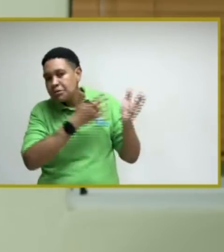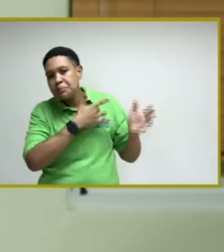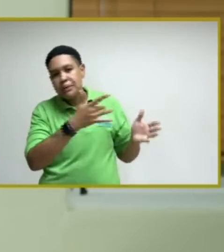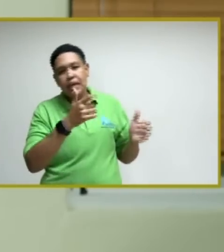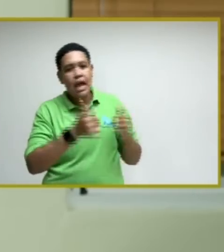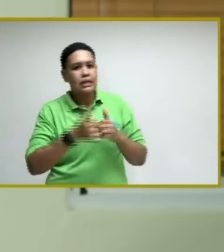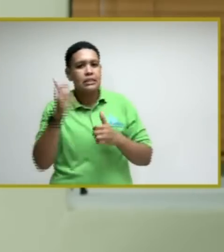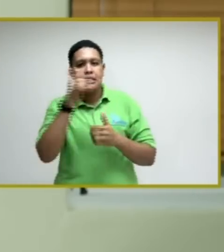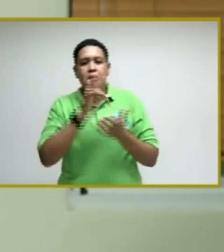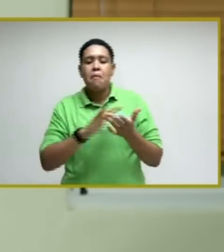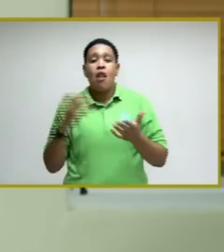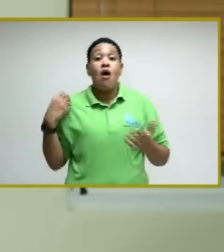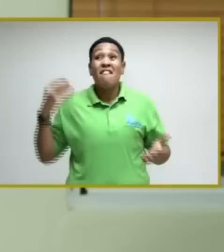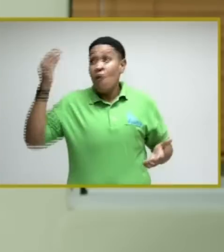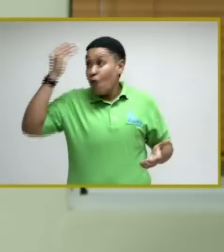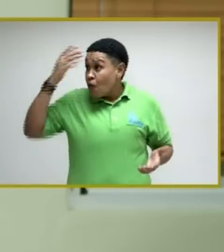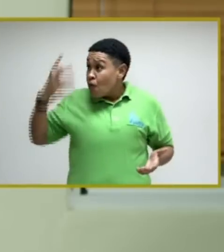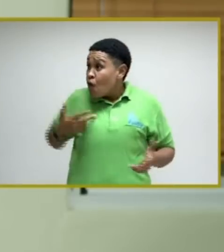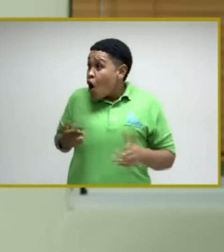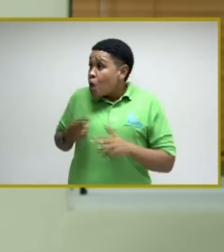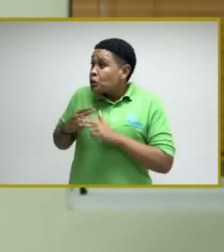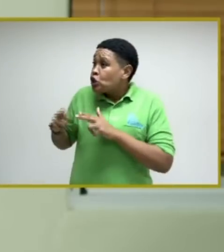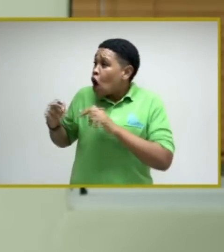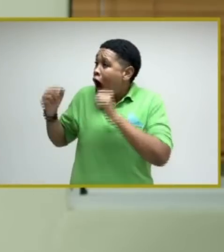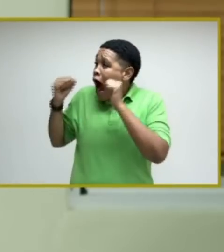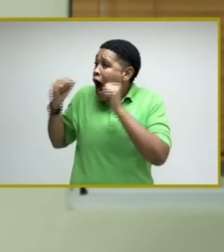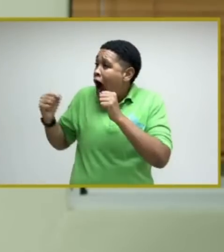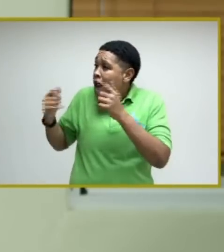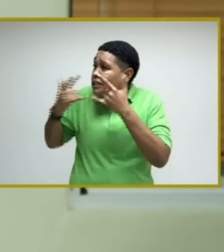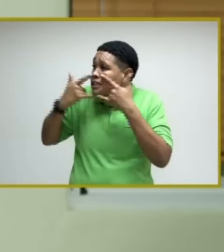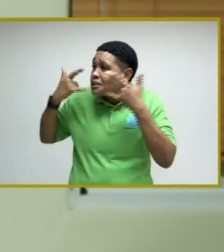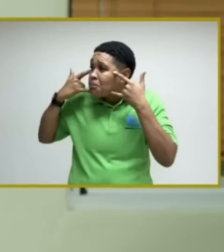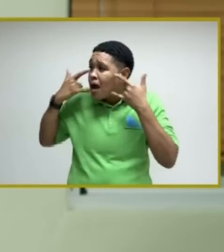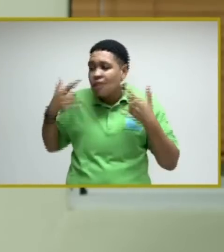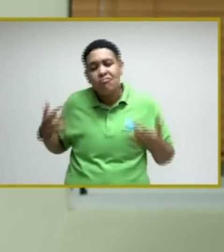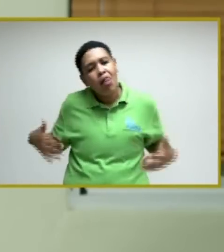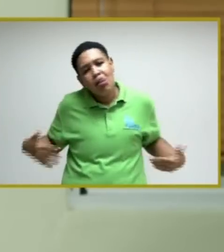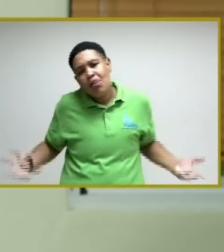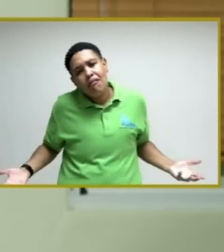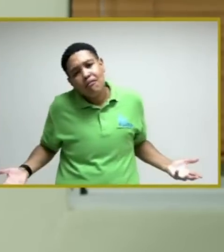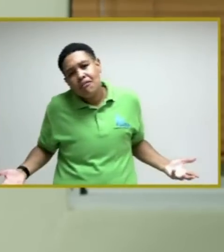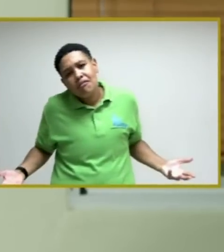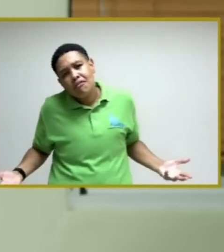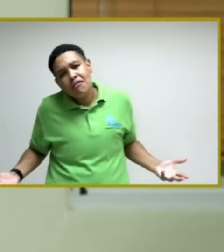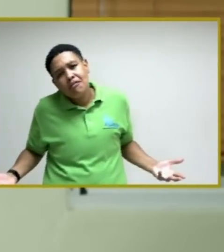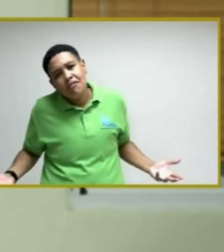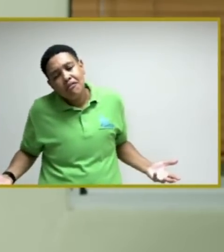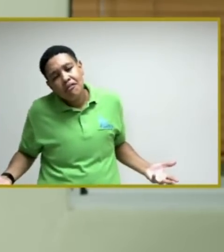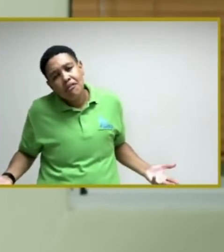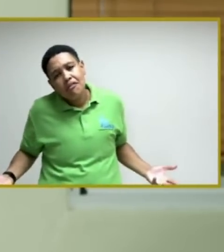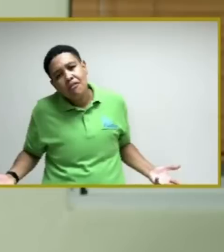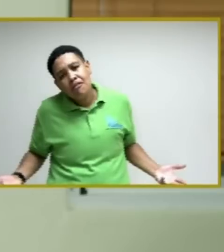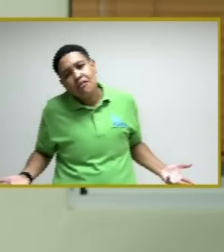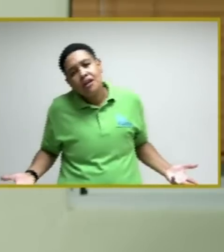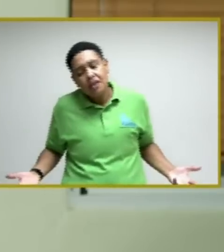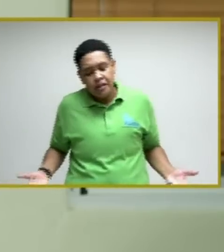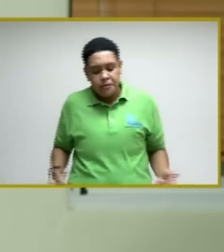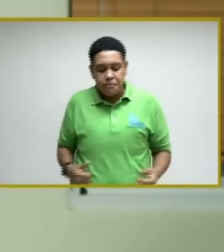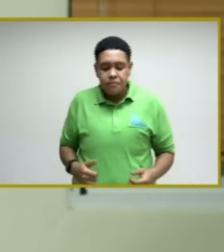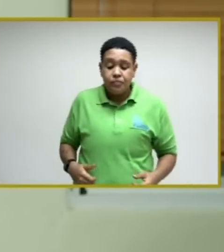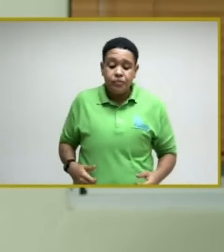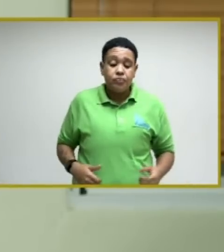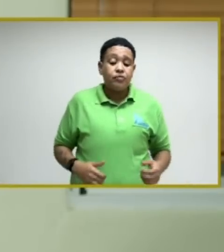officers. We have not been made aware of any shortages, and